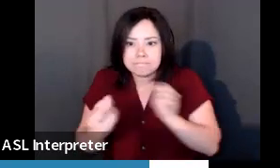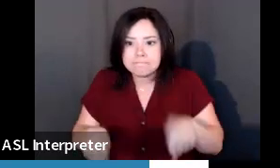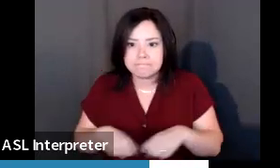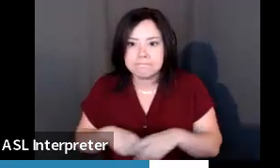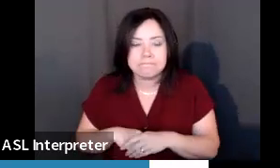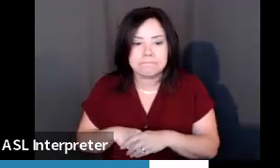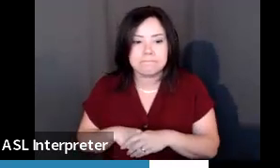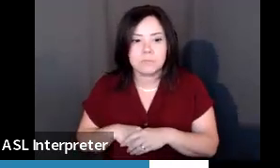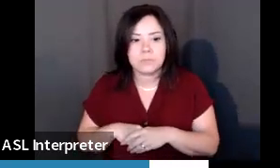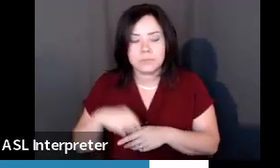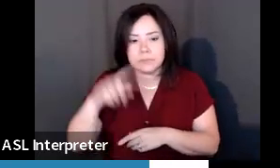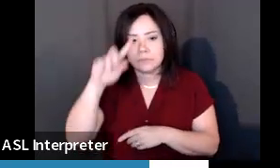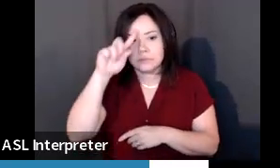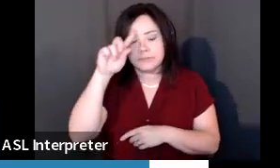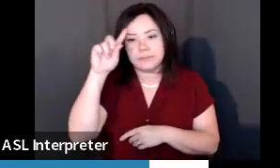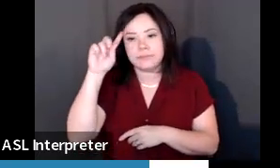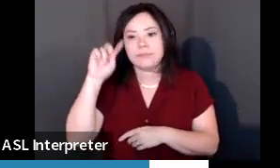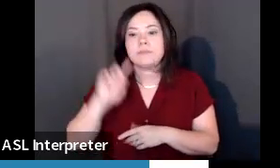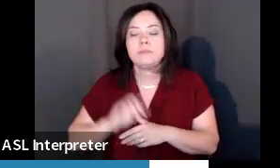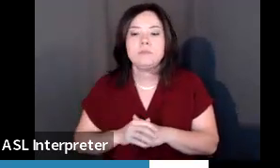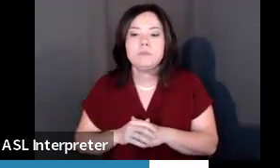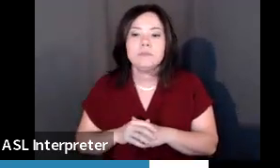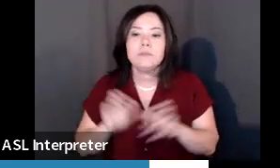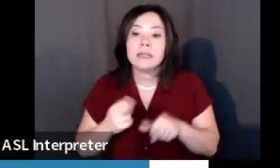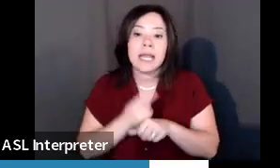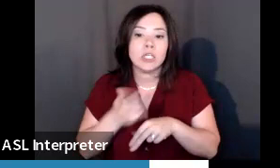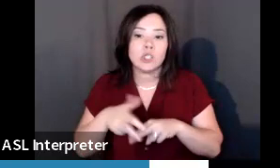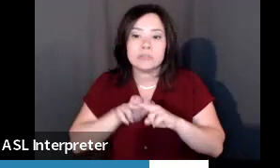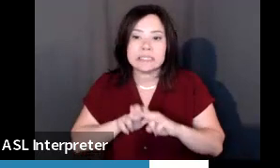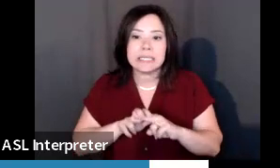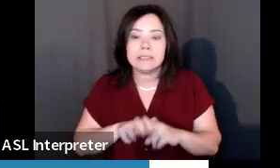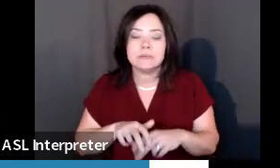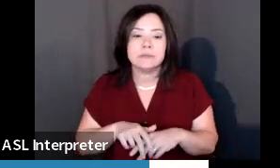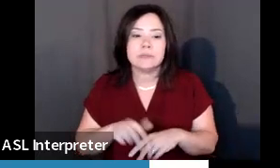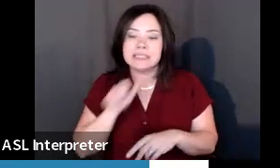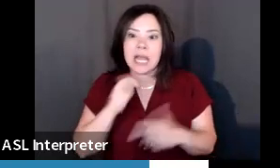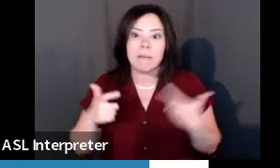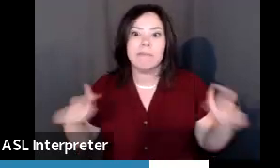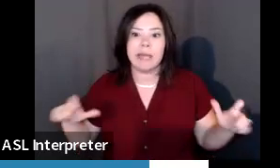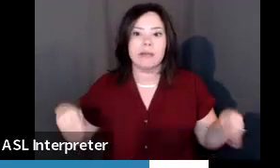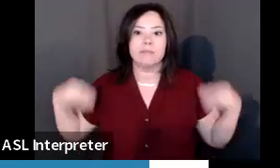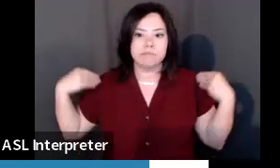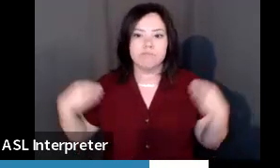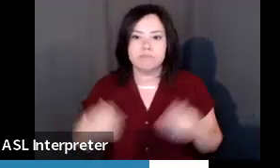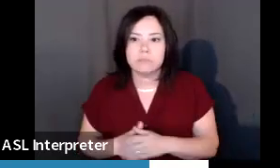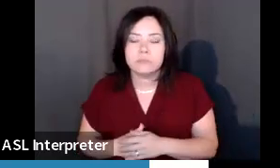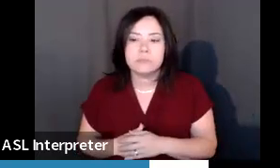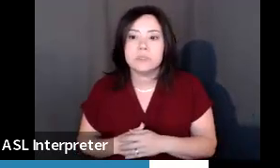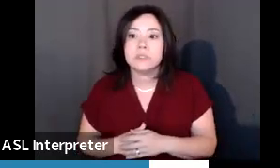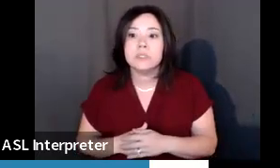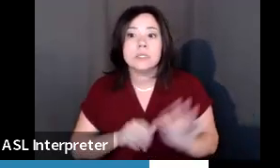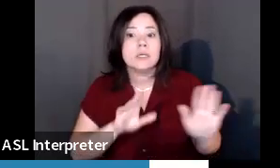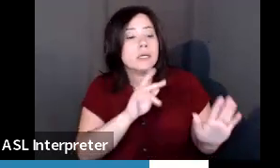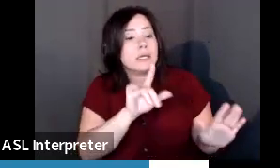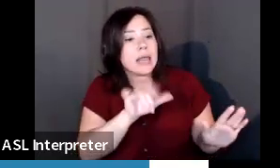you can use it whilst in a seated position. It's not as full as the full blanket. Hi, Kelly, this